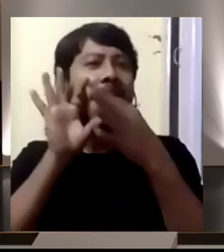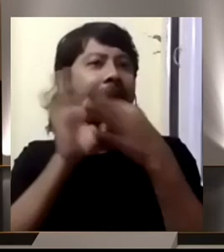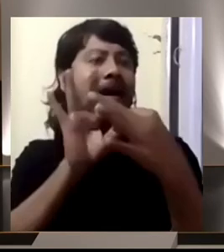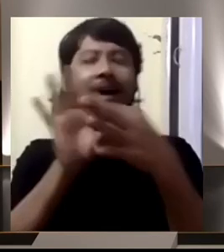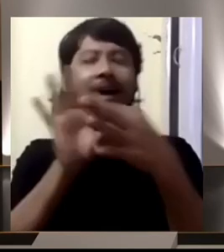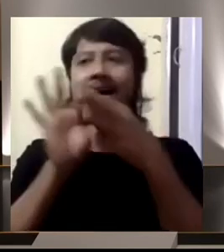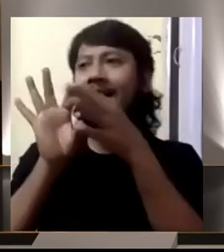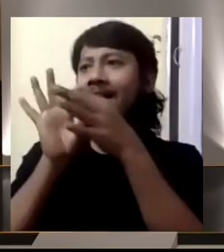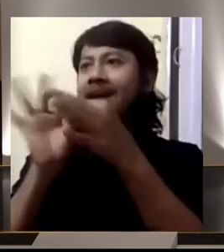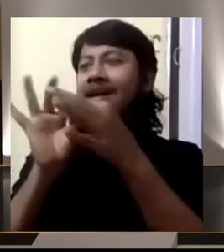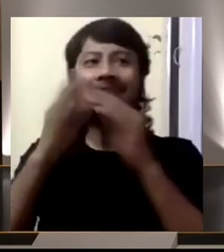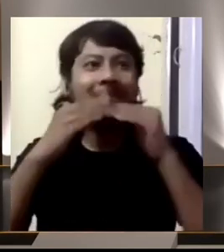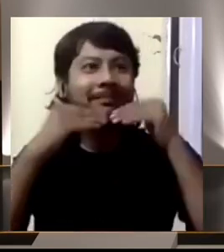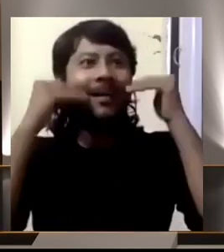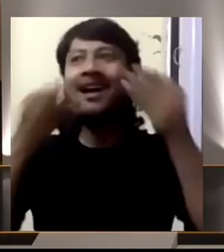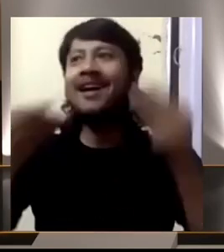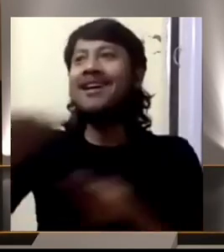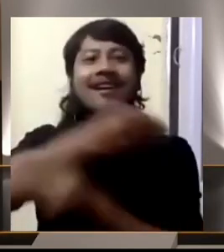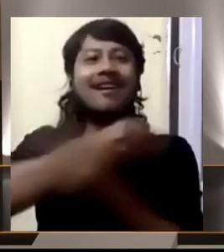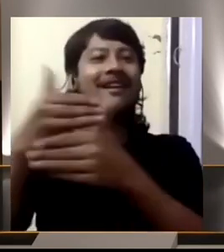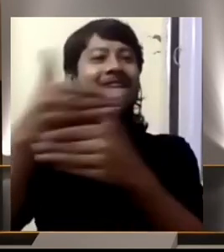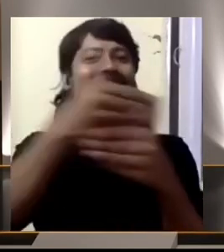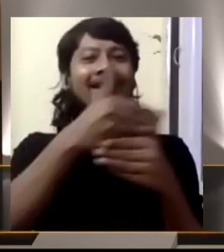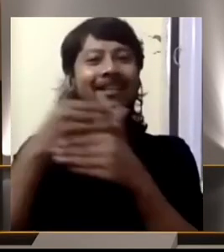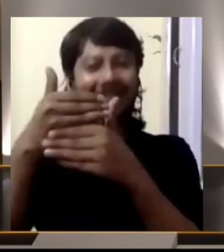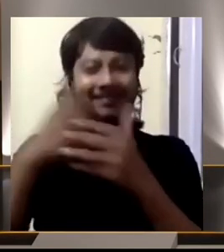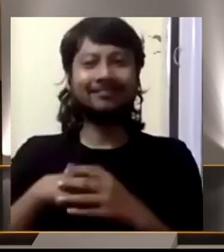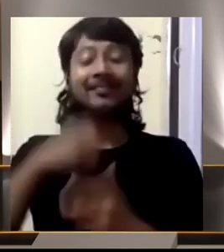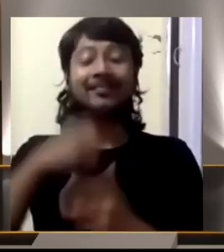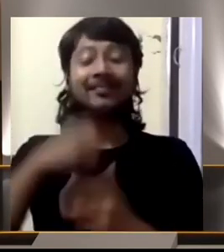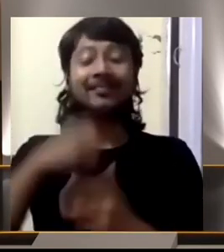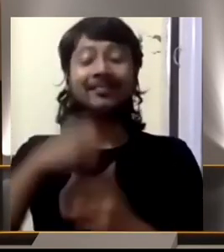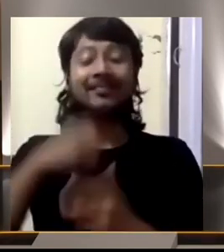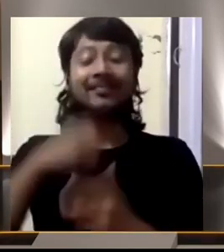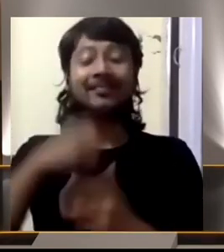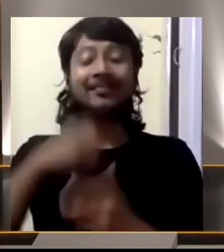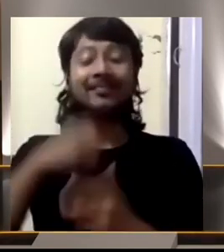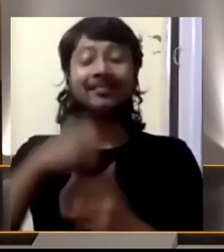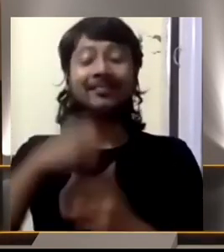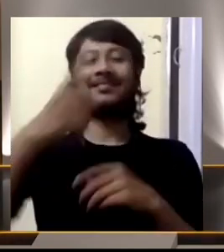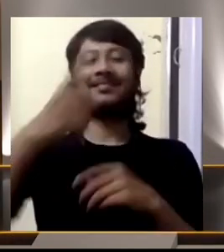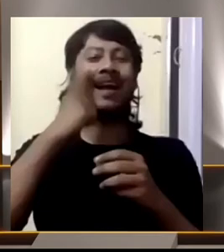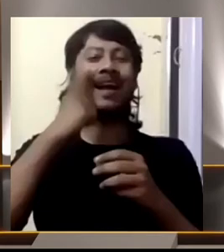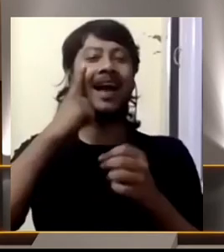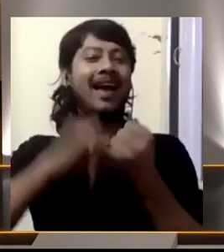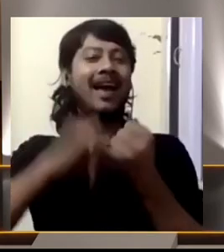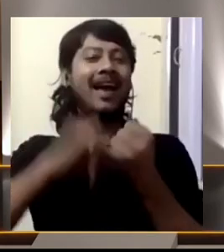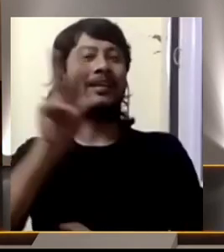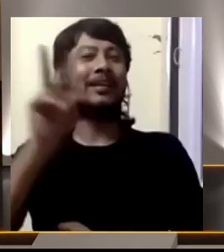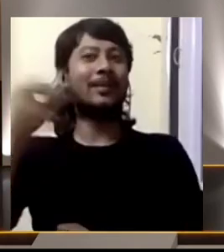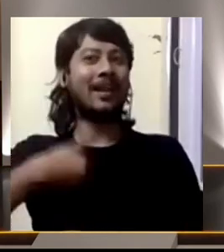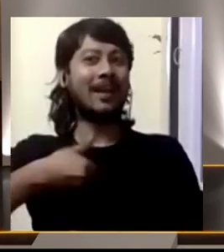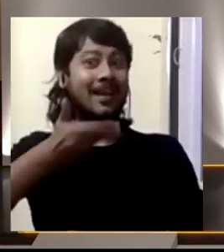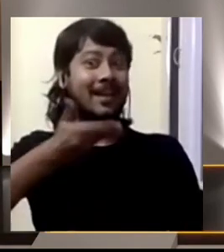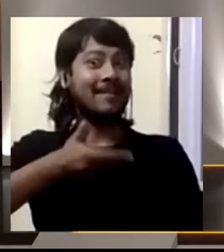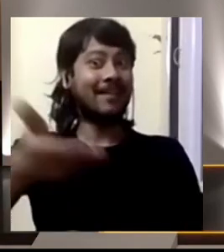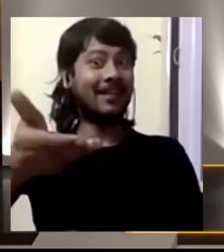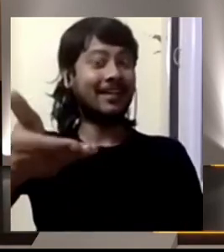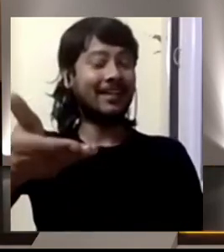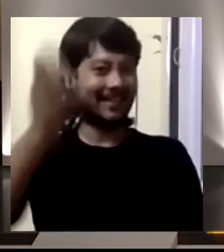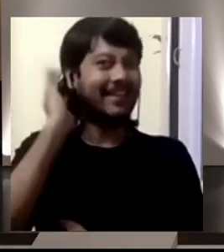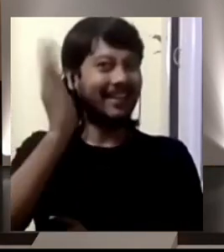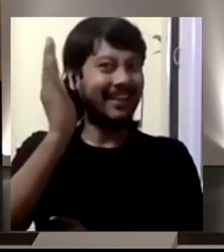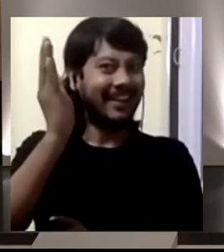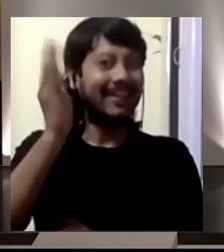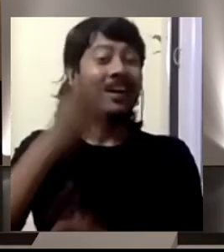When I was invited to spend time with you today, the people of the IIS community, I began to research the things